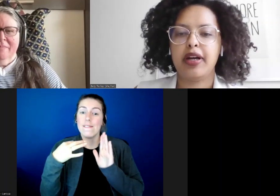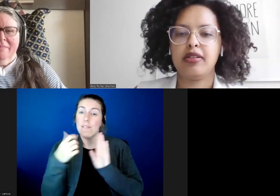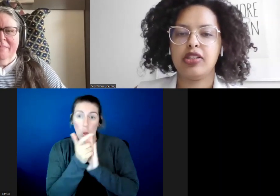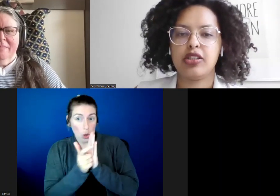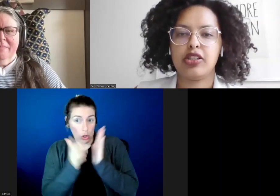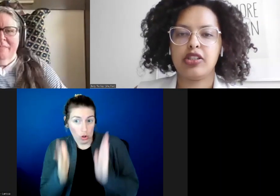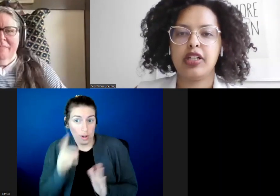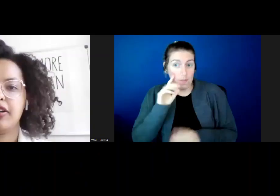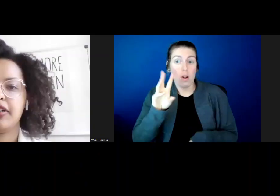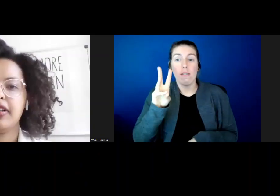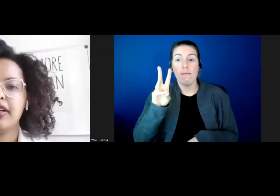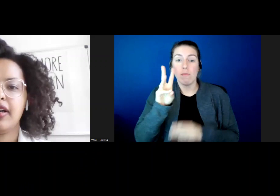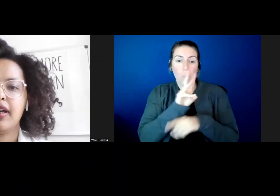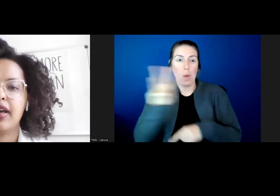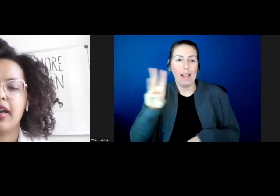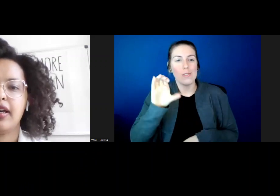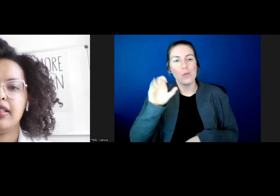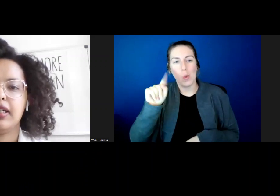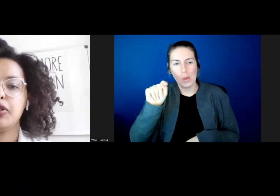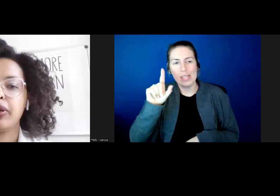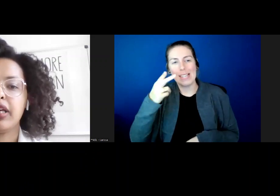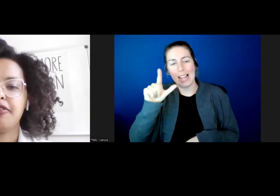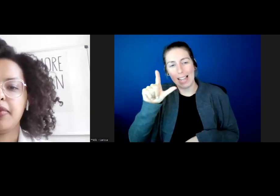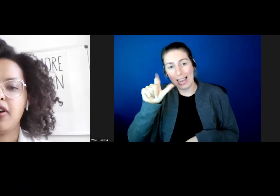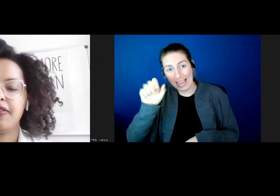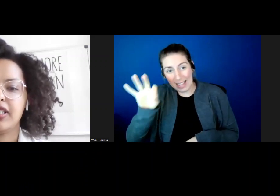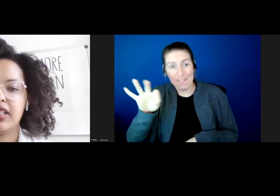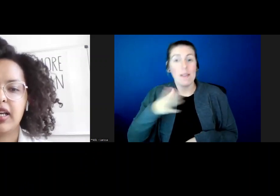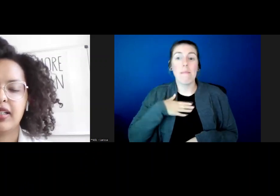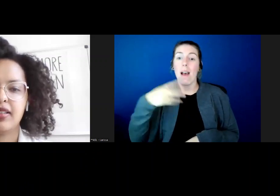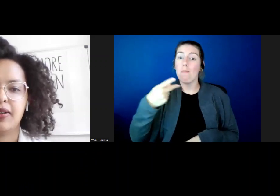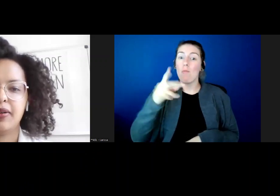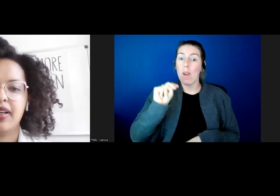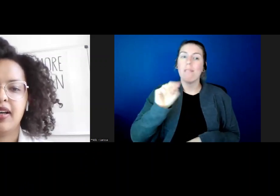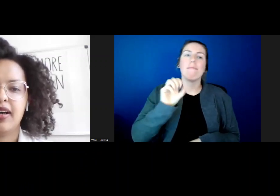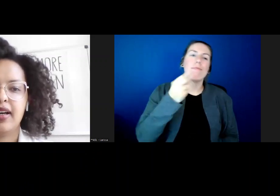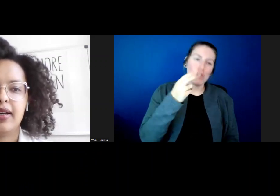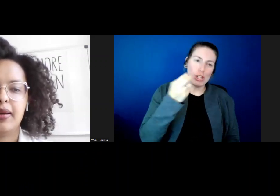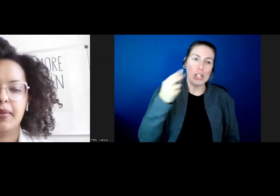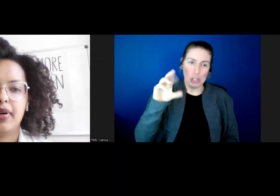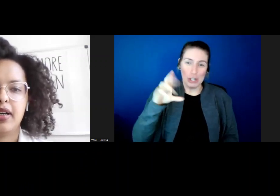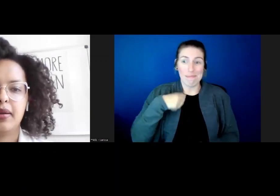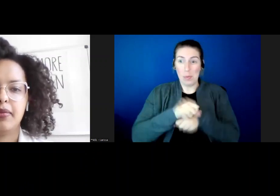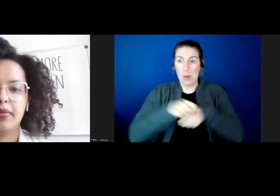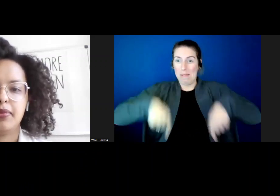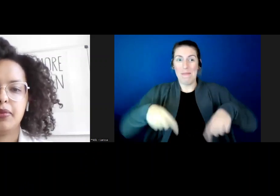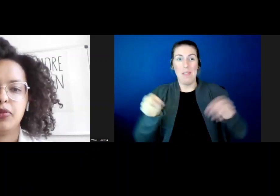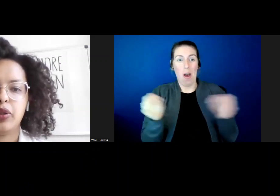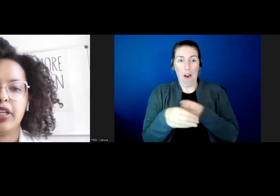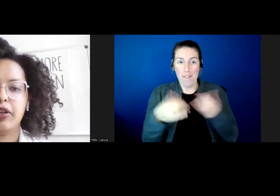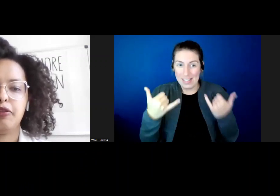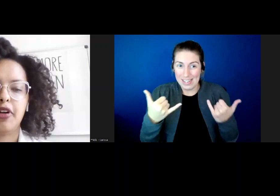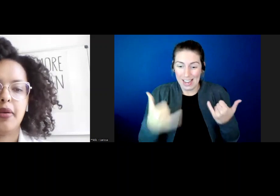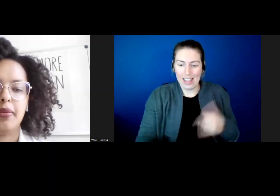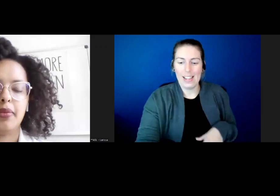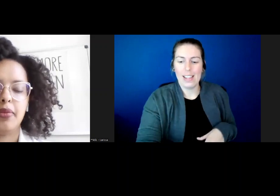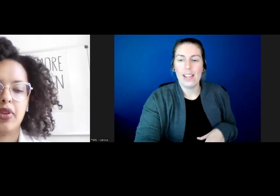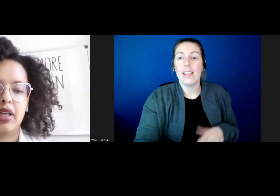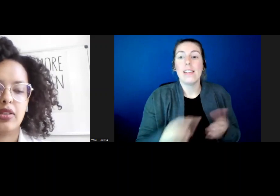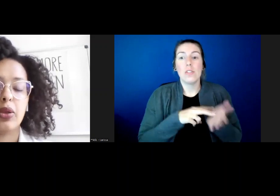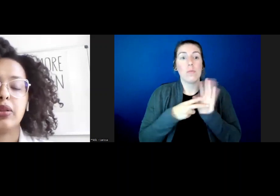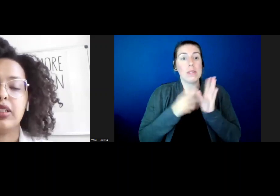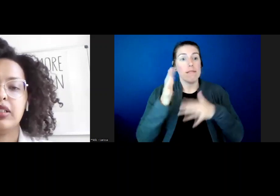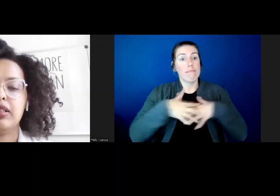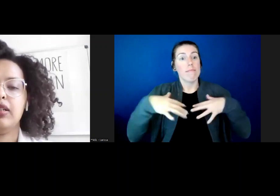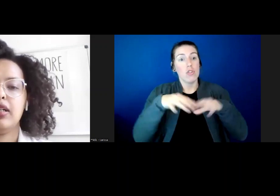My pronouns are she and her, and I'm joining from the office today. So I'm joining you from